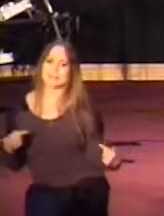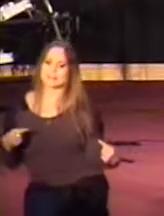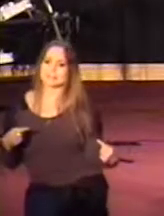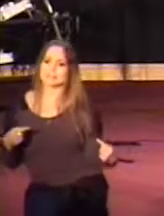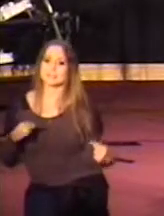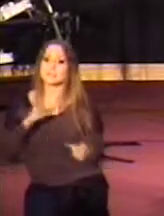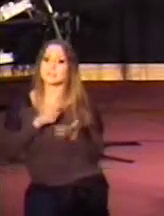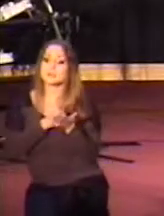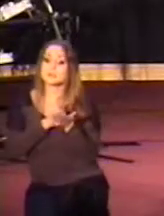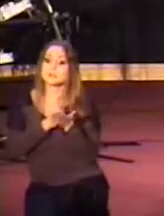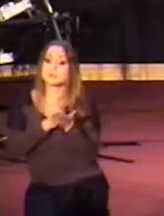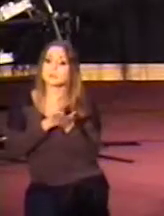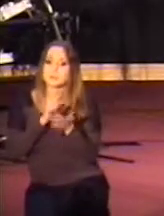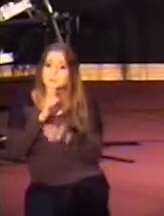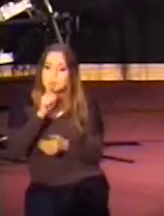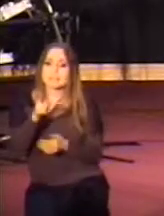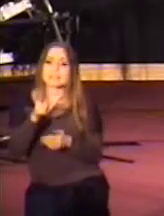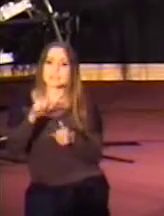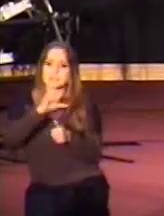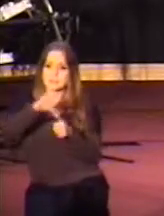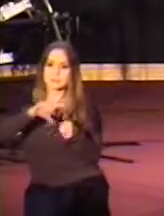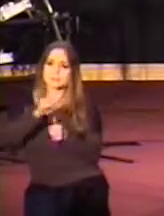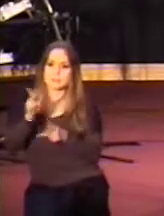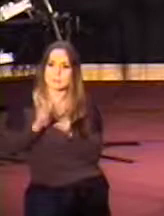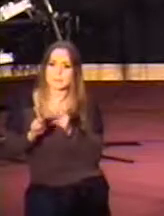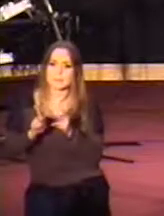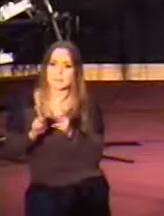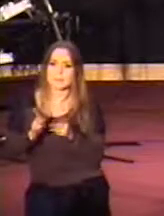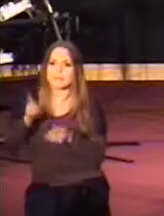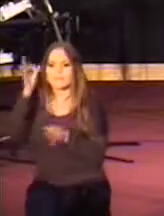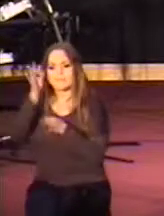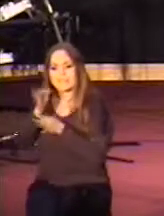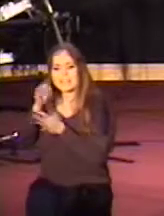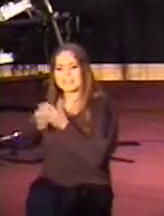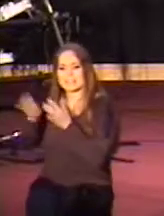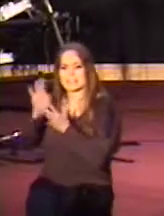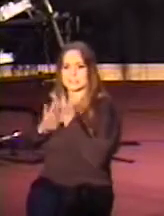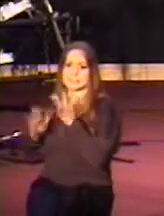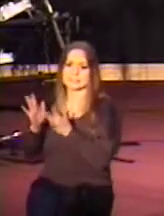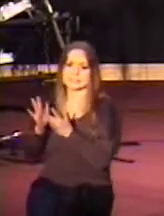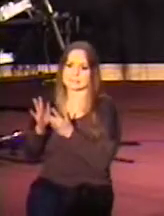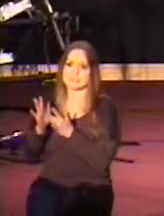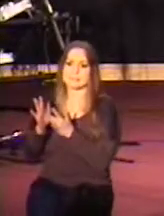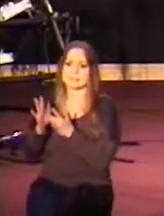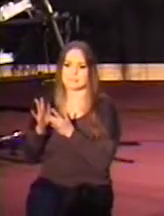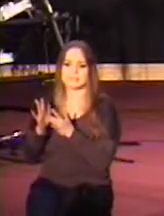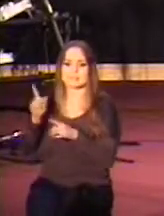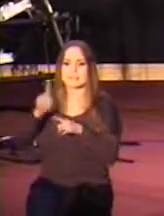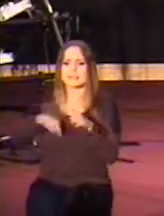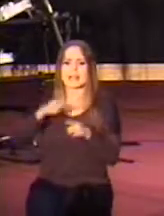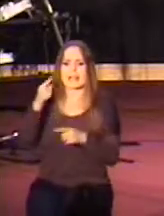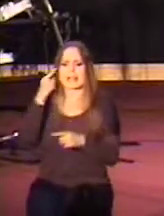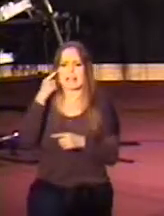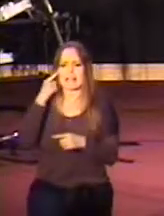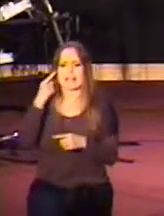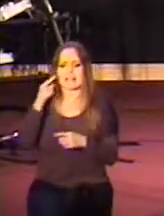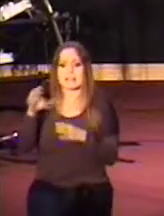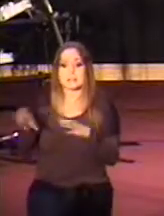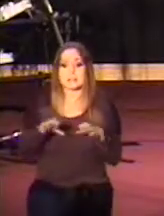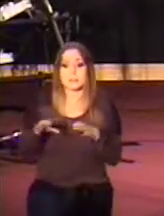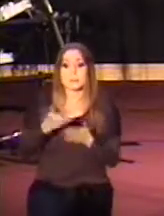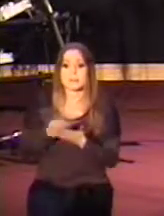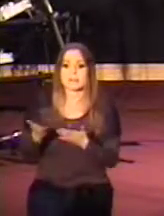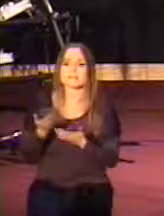ones who have placed their faith in Jesus. So we can't get wrapped up in thinking that if we can just do things, we will be